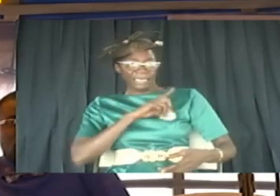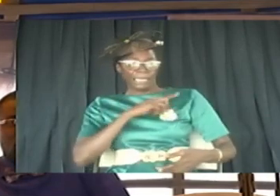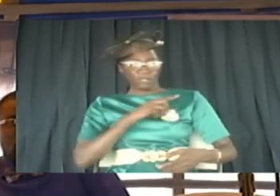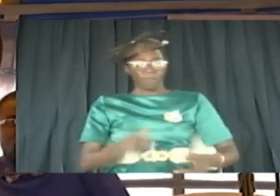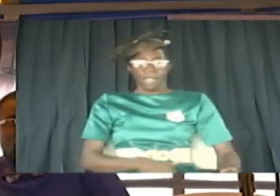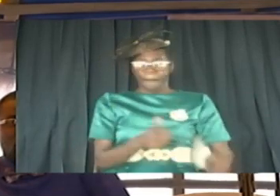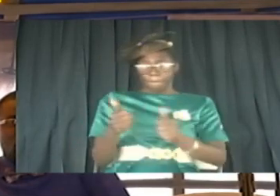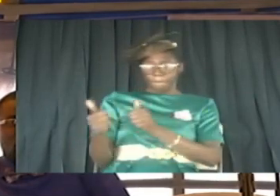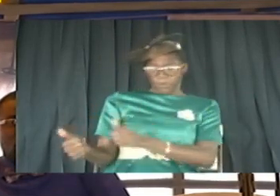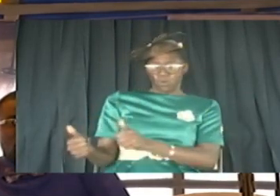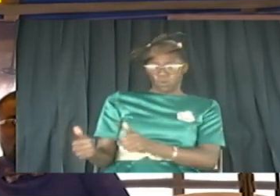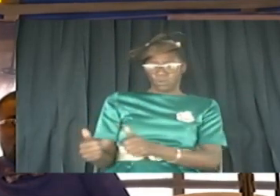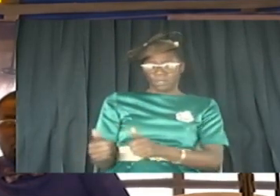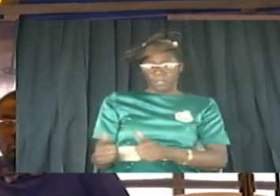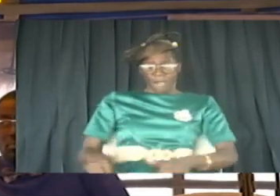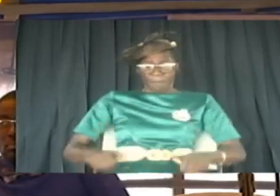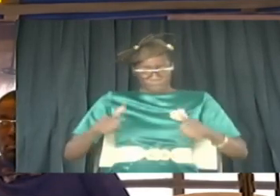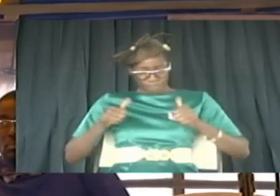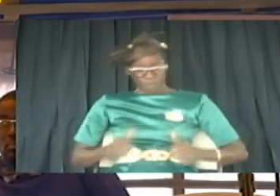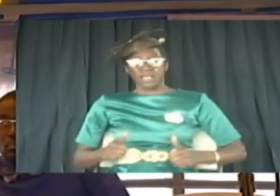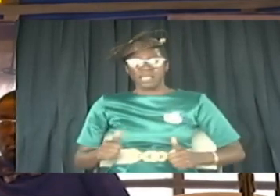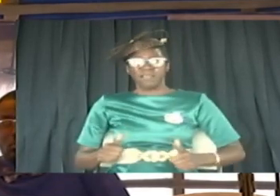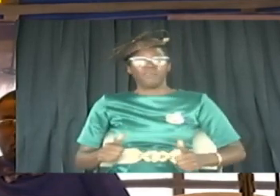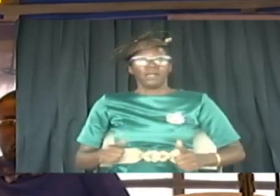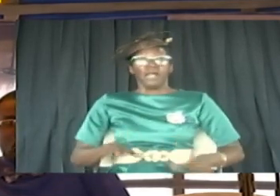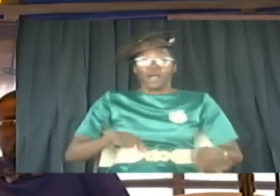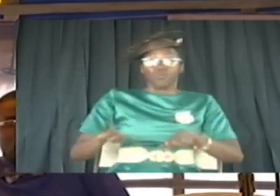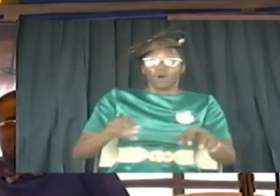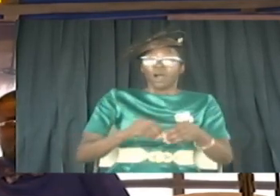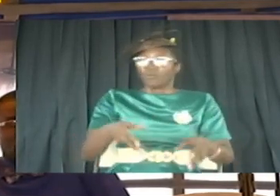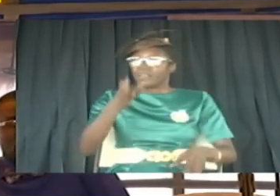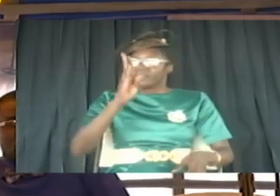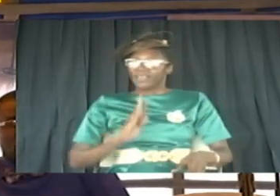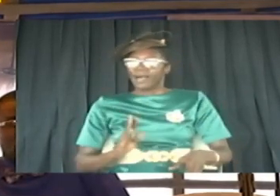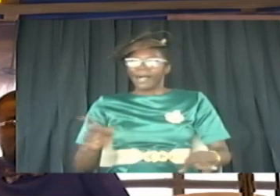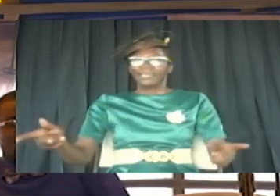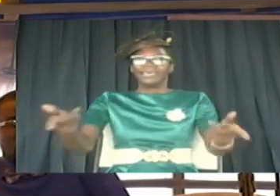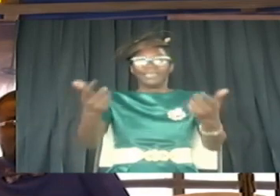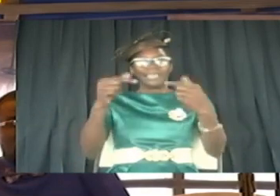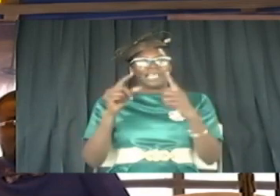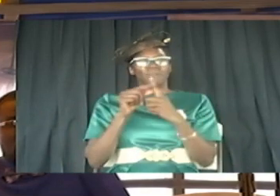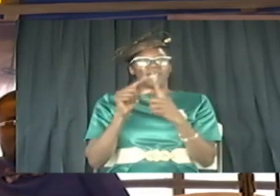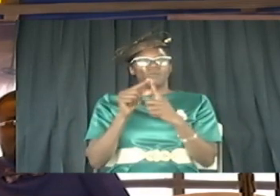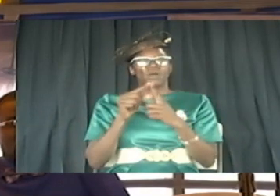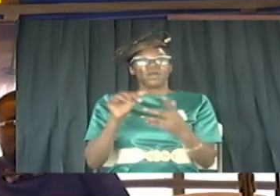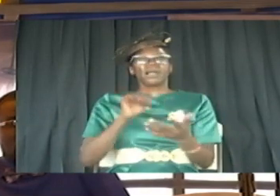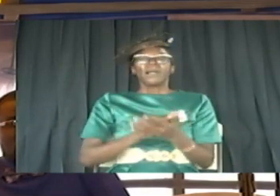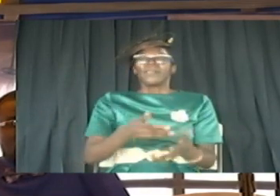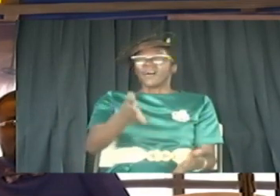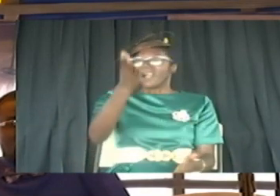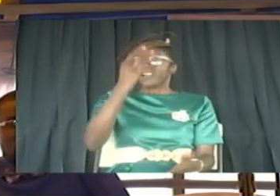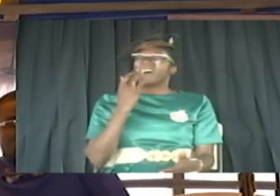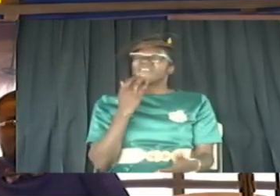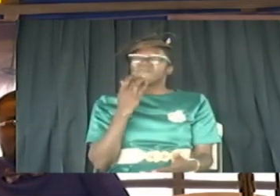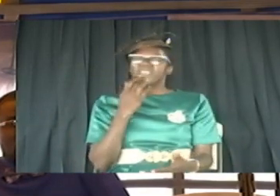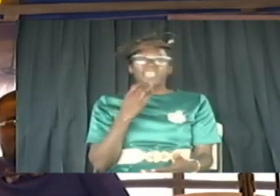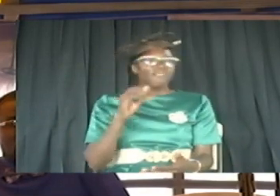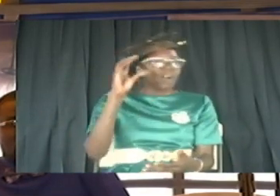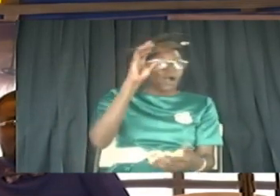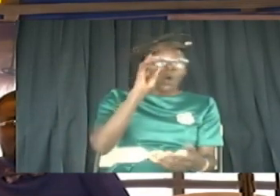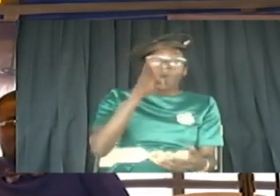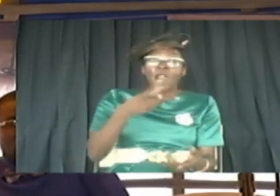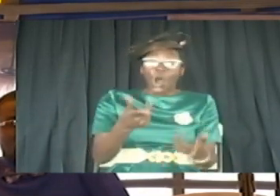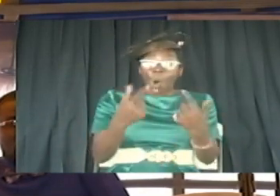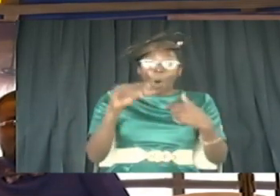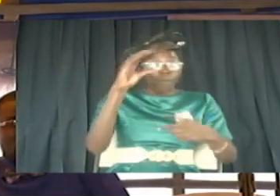with God in spite of, take my word today that his favor is going to come searching after you, and